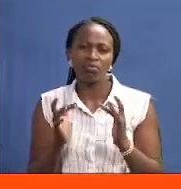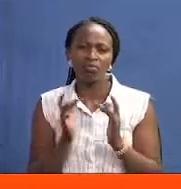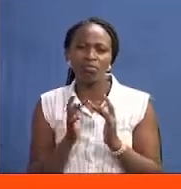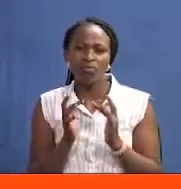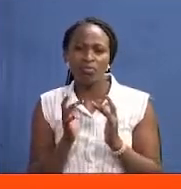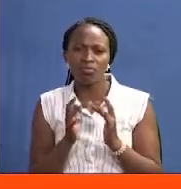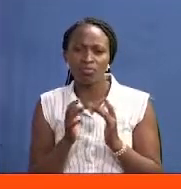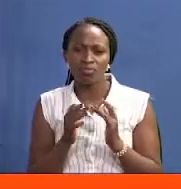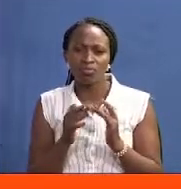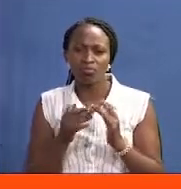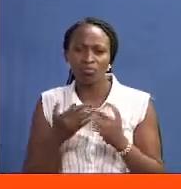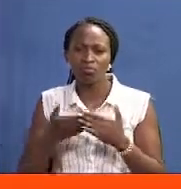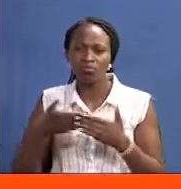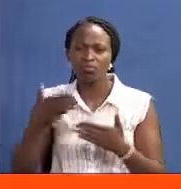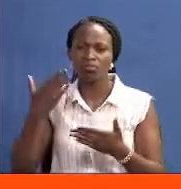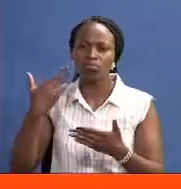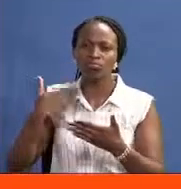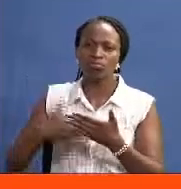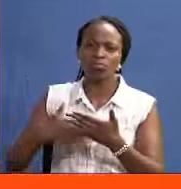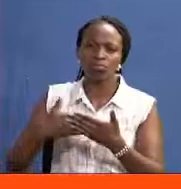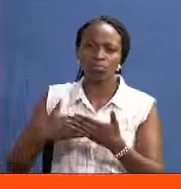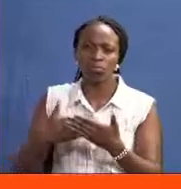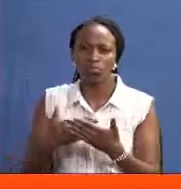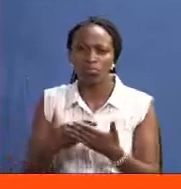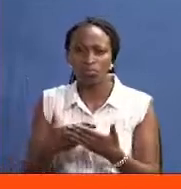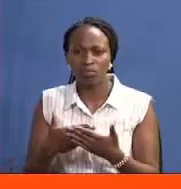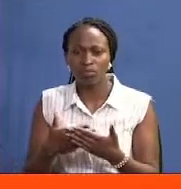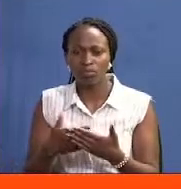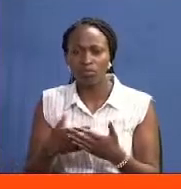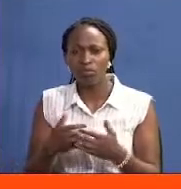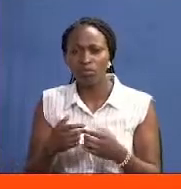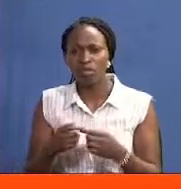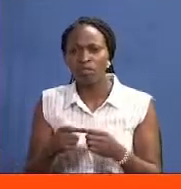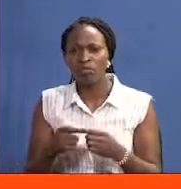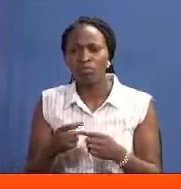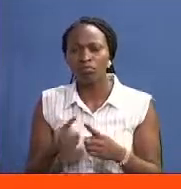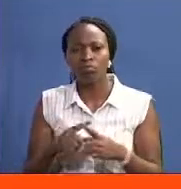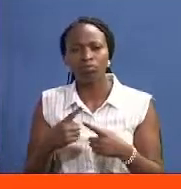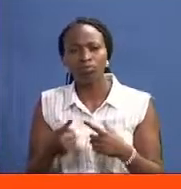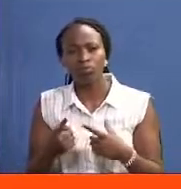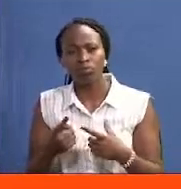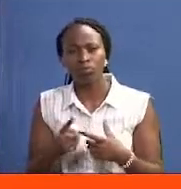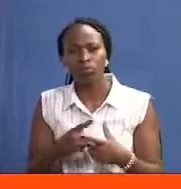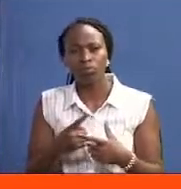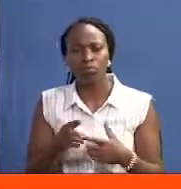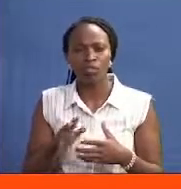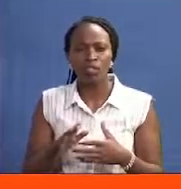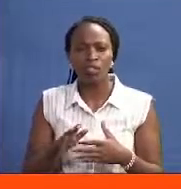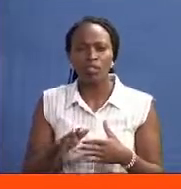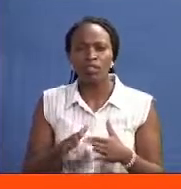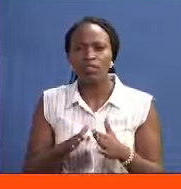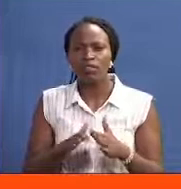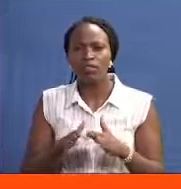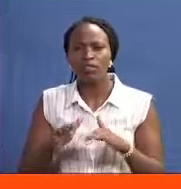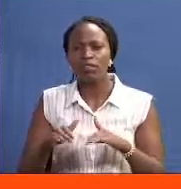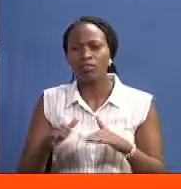behind some of these issues long even after the buzz on social media has died, and recognize that they haven't